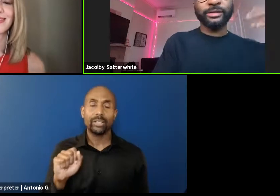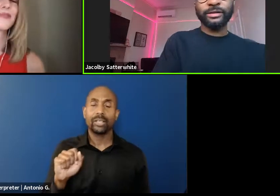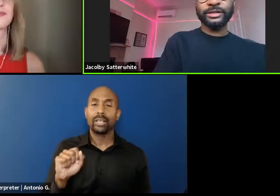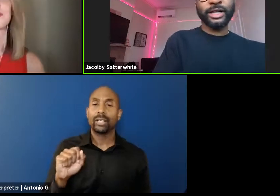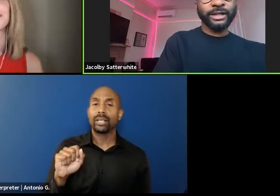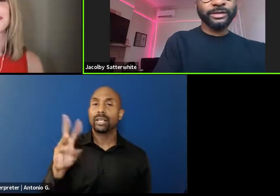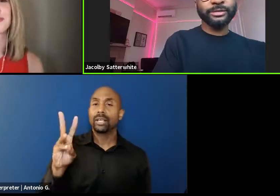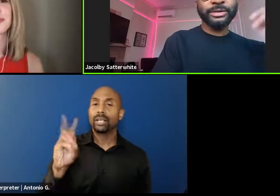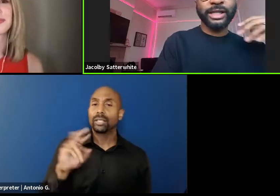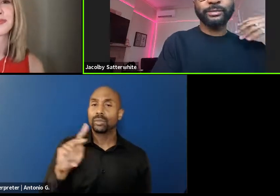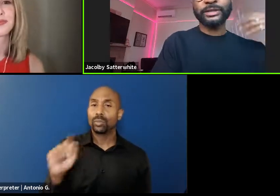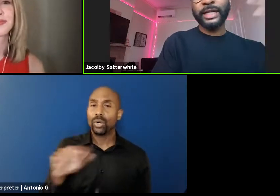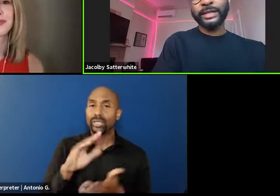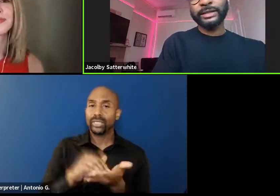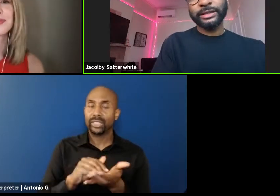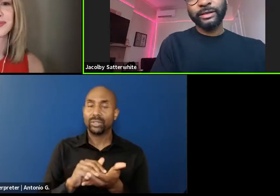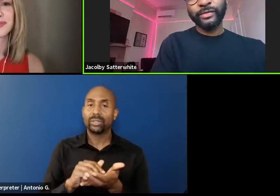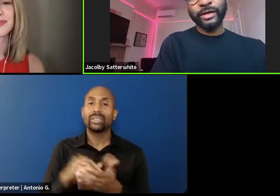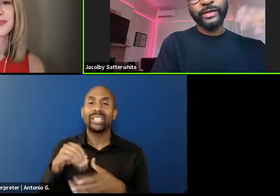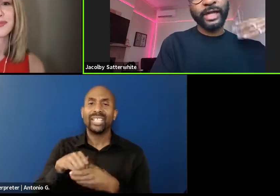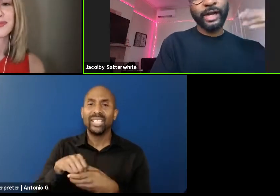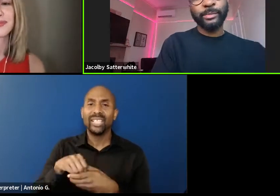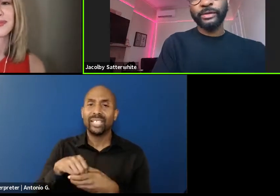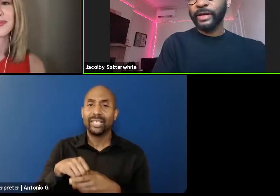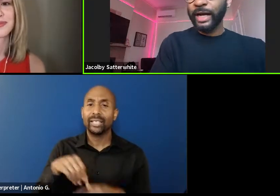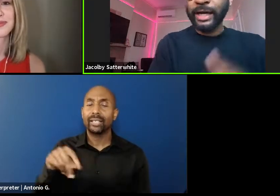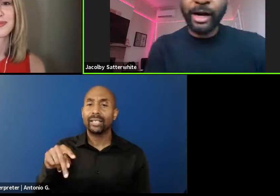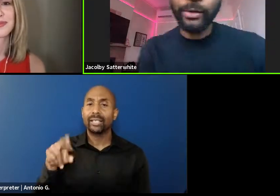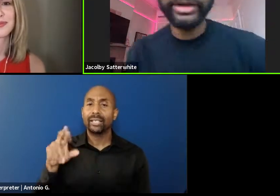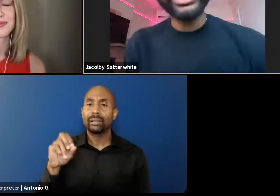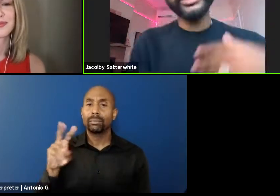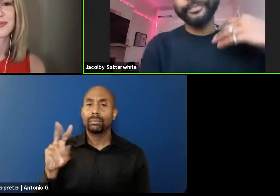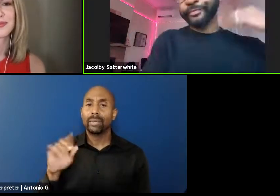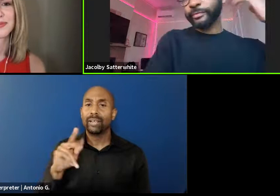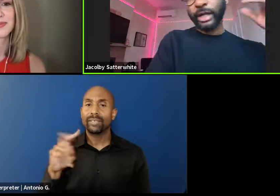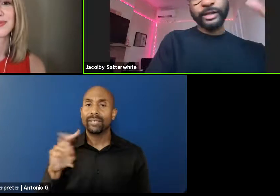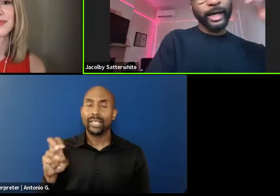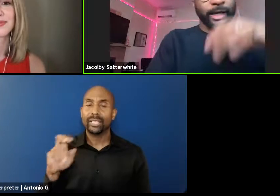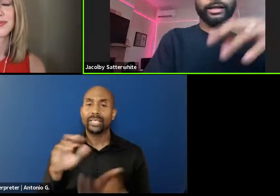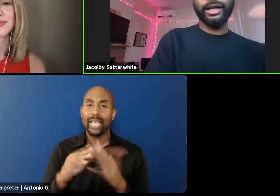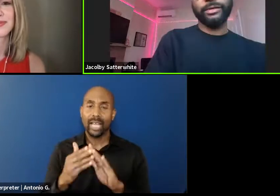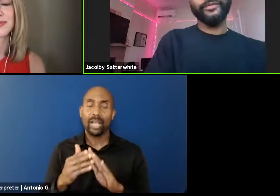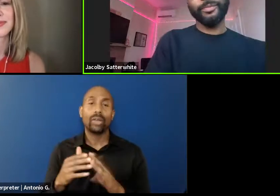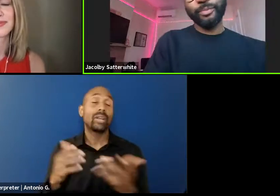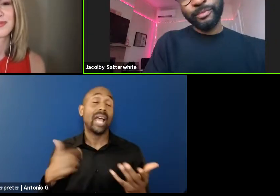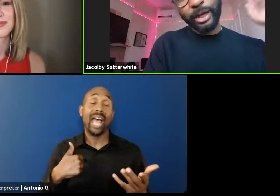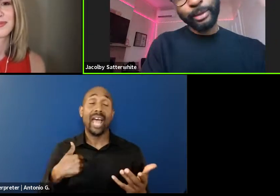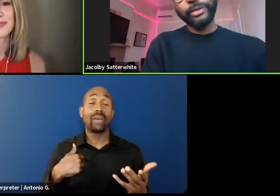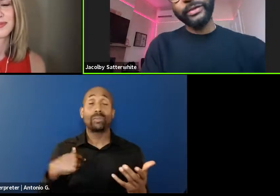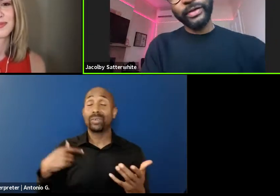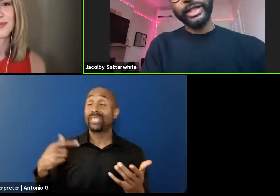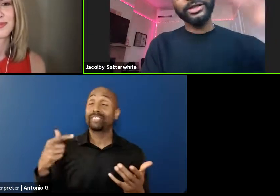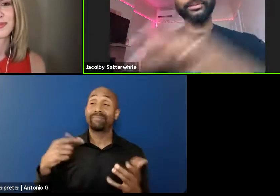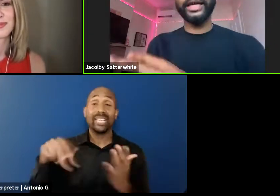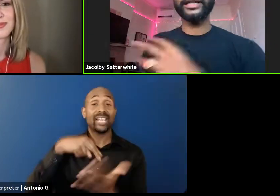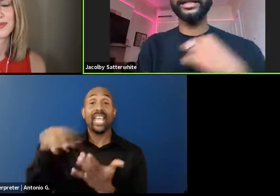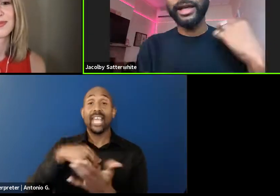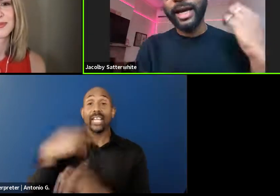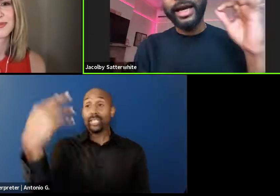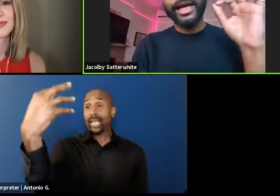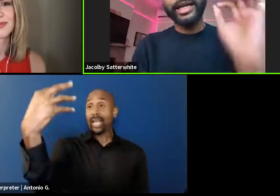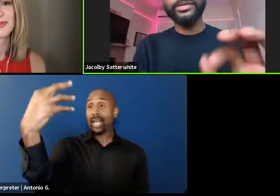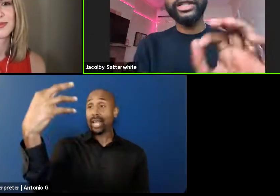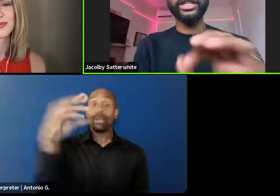and I sewed all these costumes and I would dance in front of the camera for 8 hours a day. And then I would upload the footage and